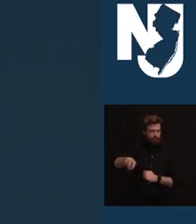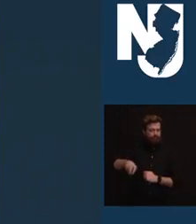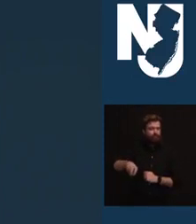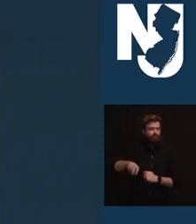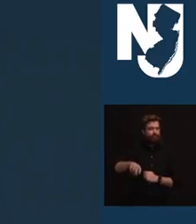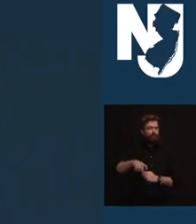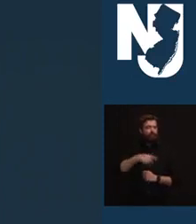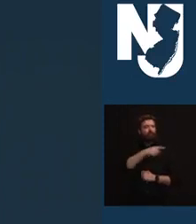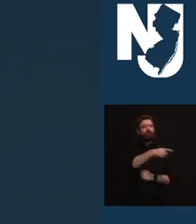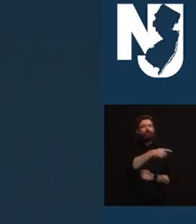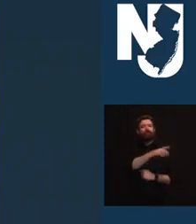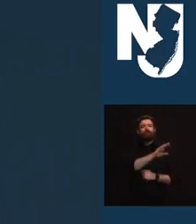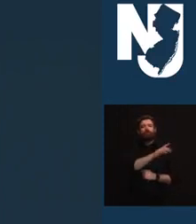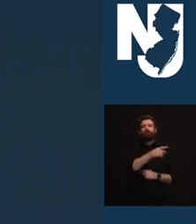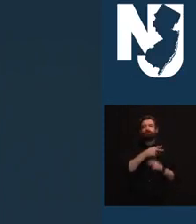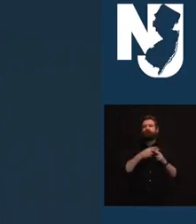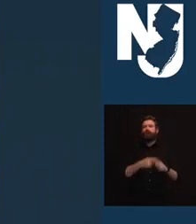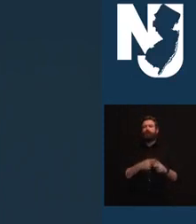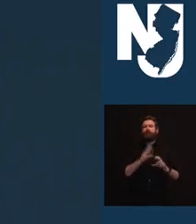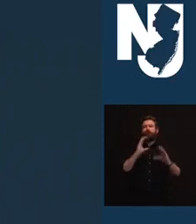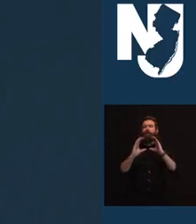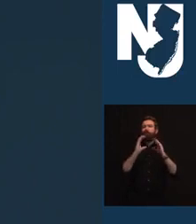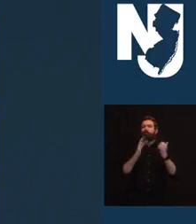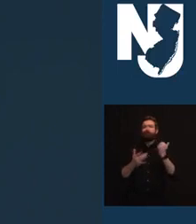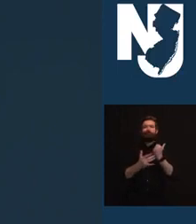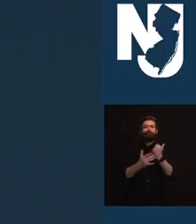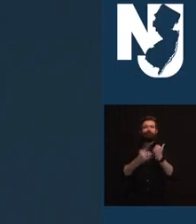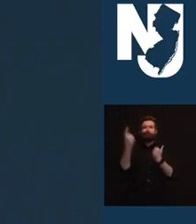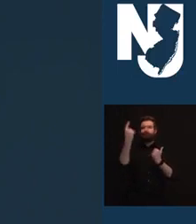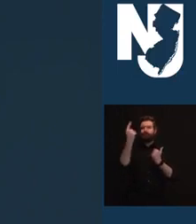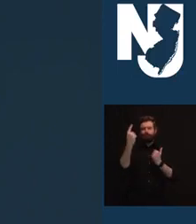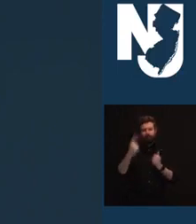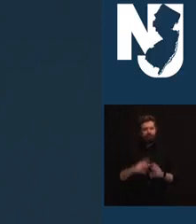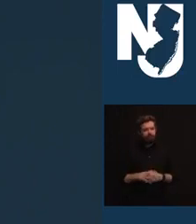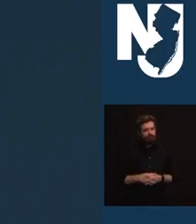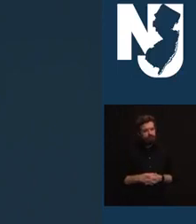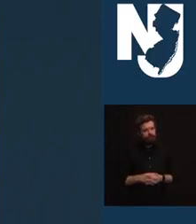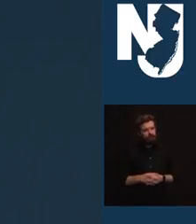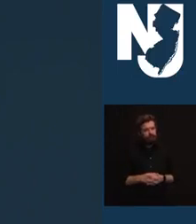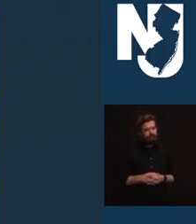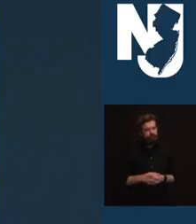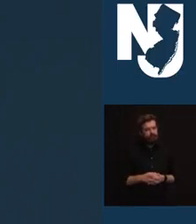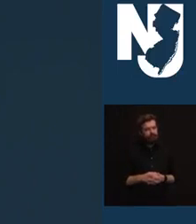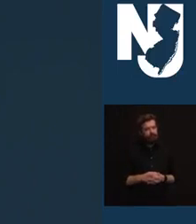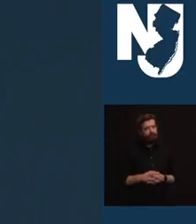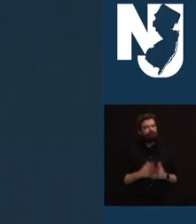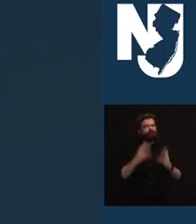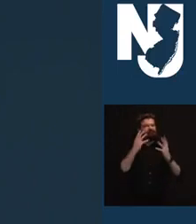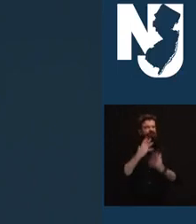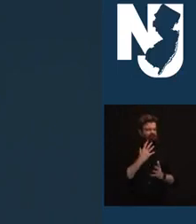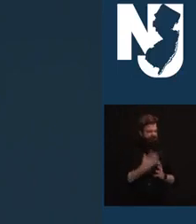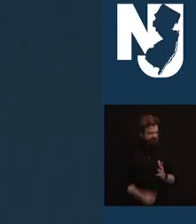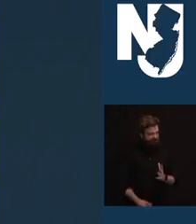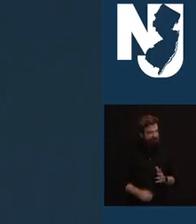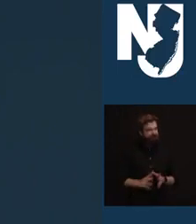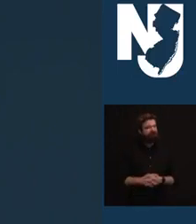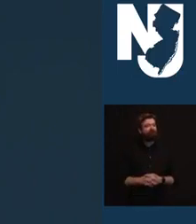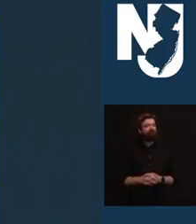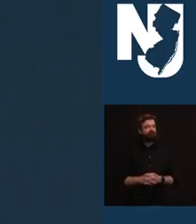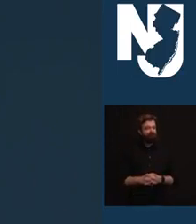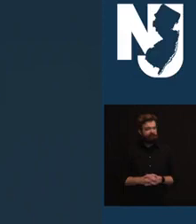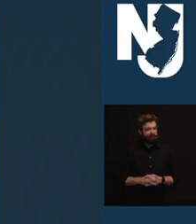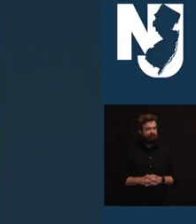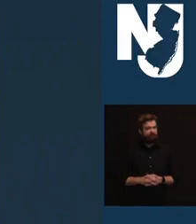Gutierrez-Scacchetti a shout out for bringing Ken's extraordinary life and his tragic passing to our attention. In his community, as you can